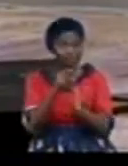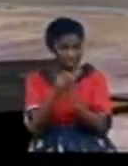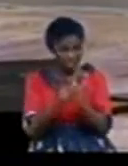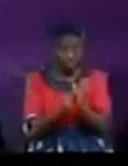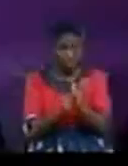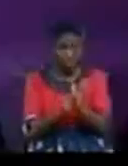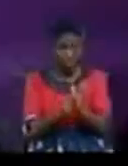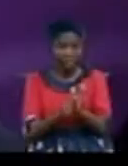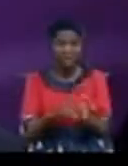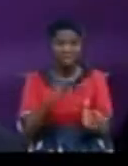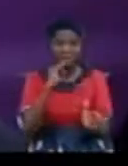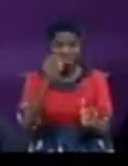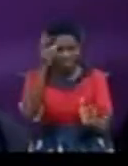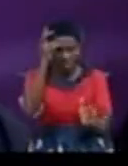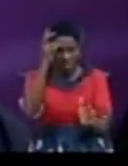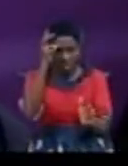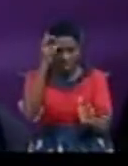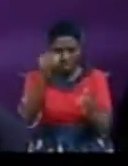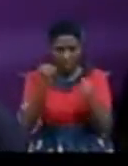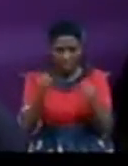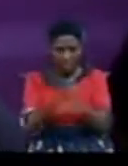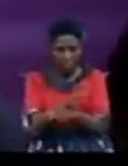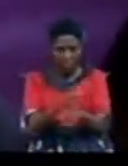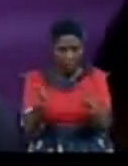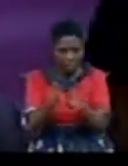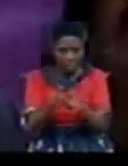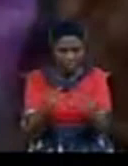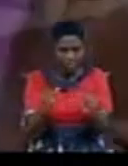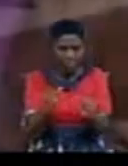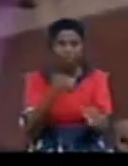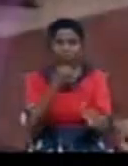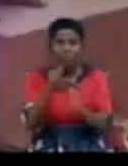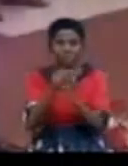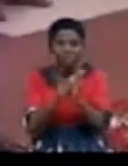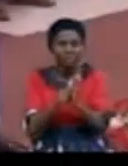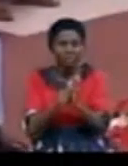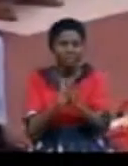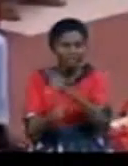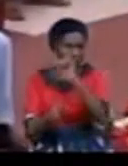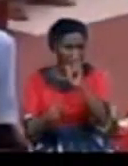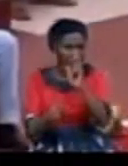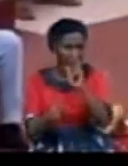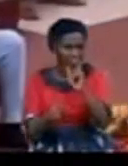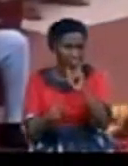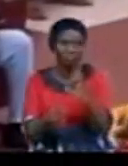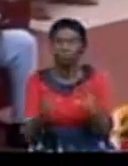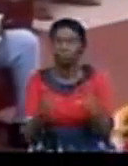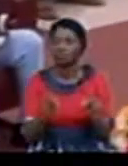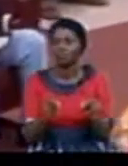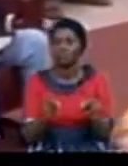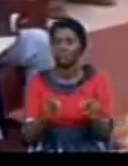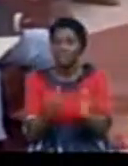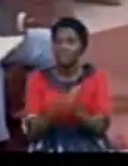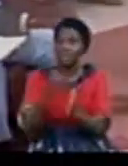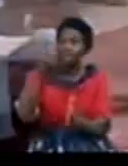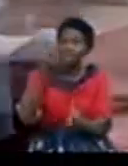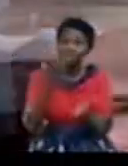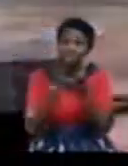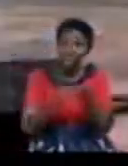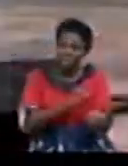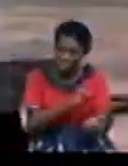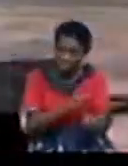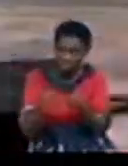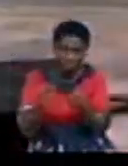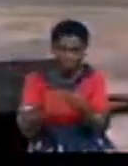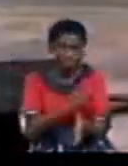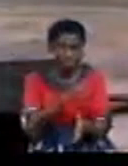Answer now. That he might destroy him. Destroy him.